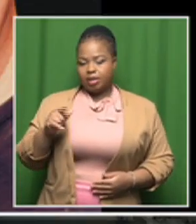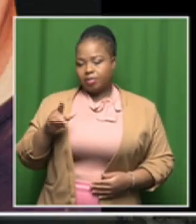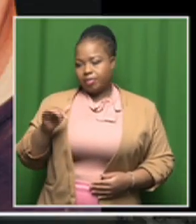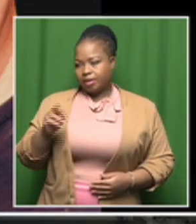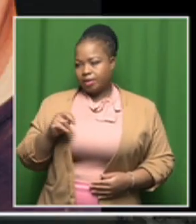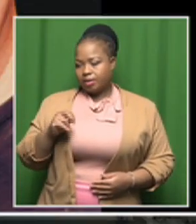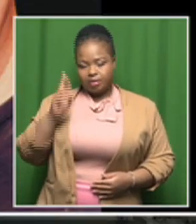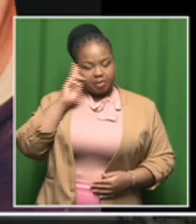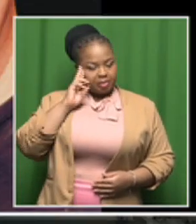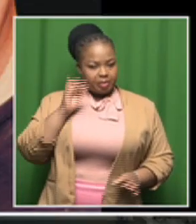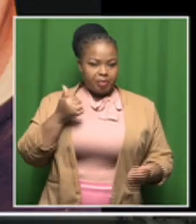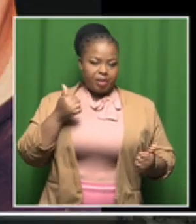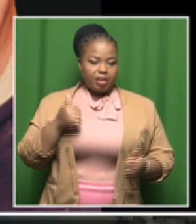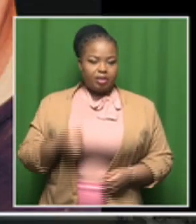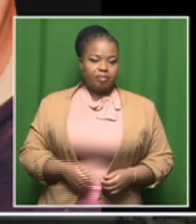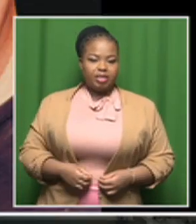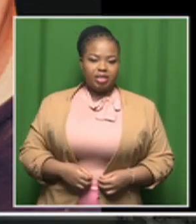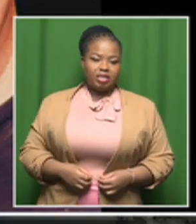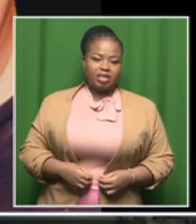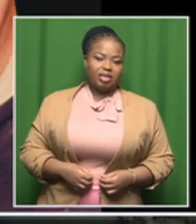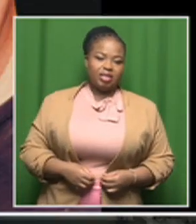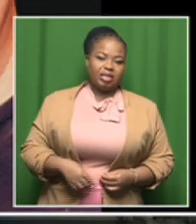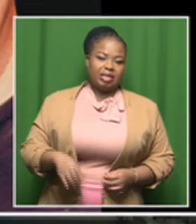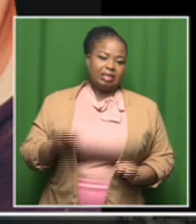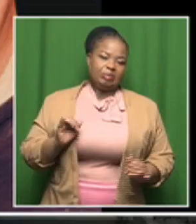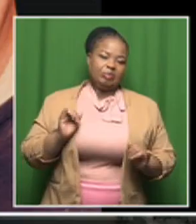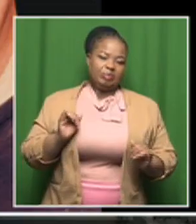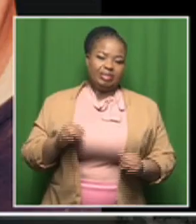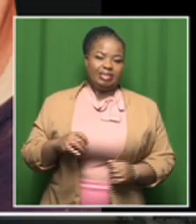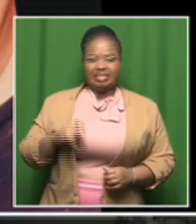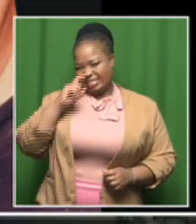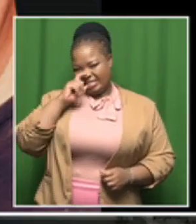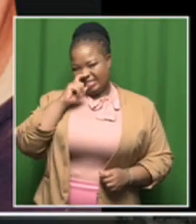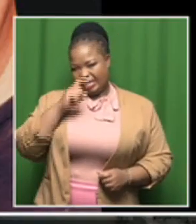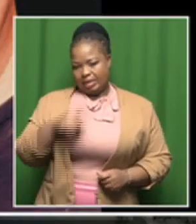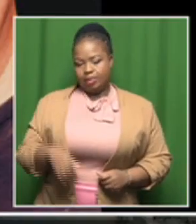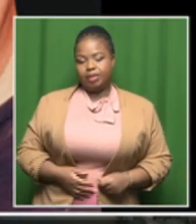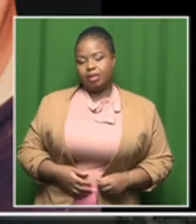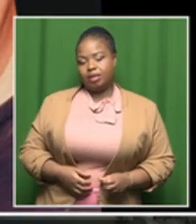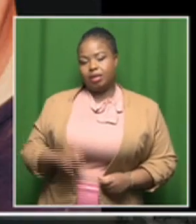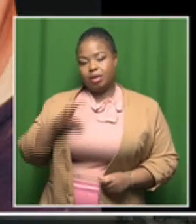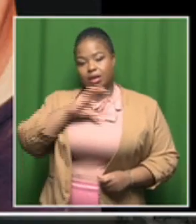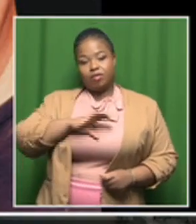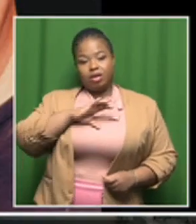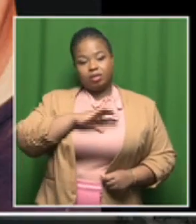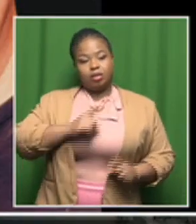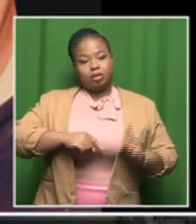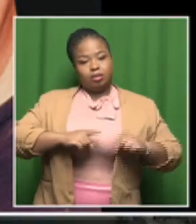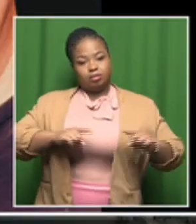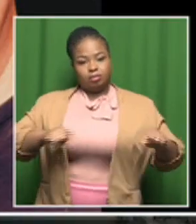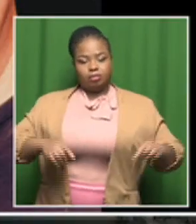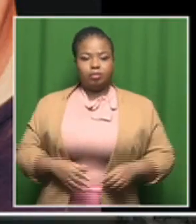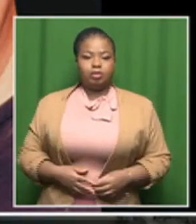Bambi Kellerman, the salty sister, and all of the characters just kept on coming. But